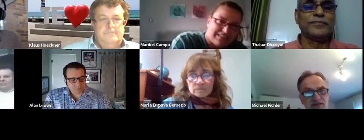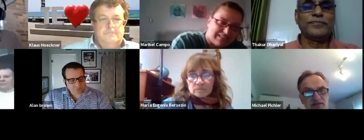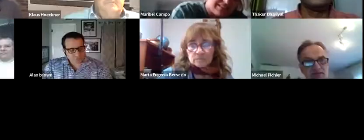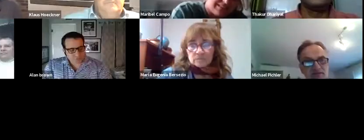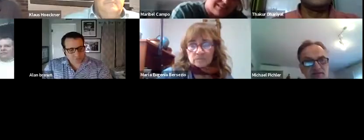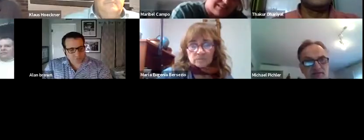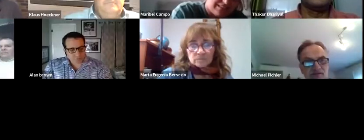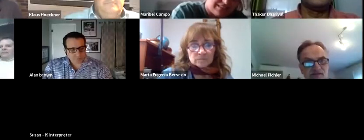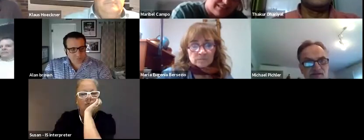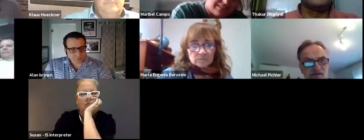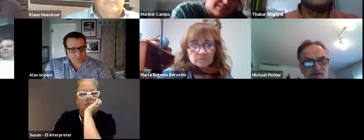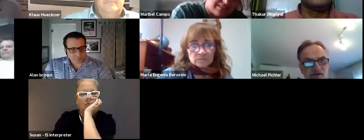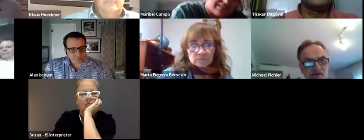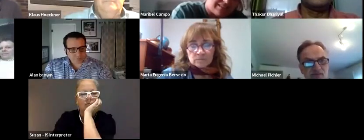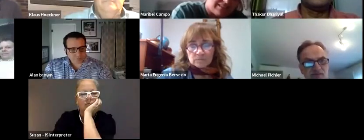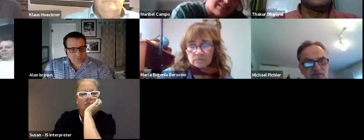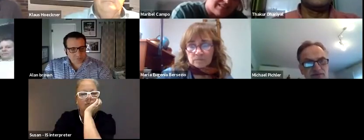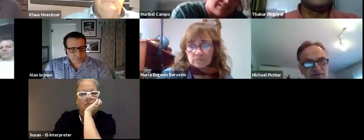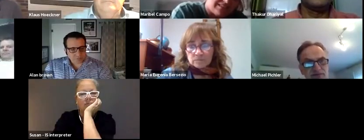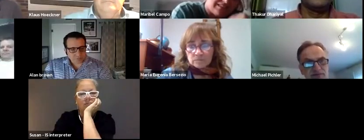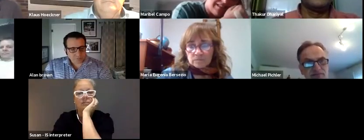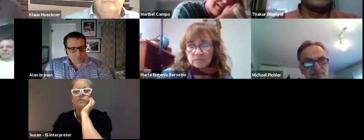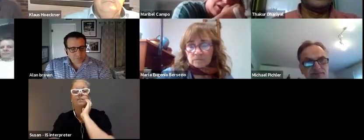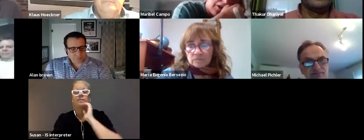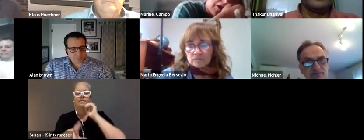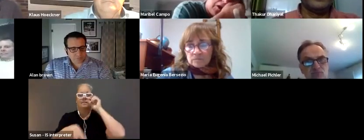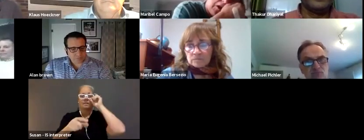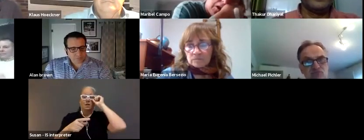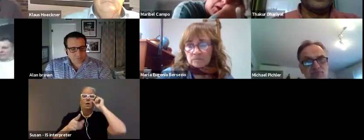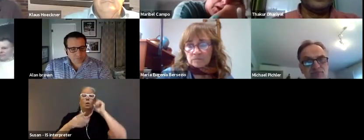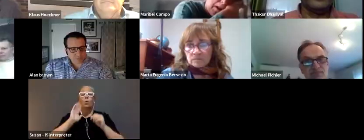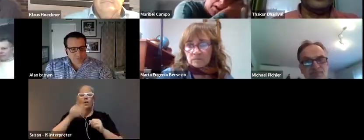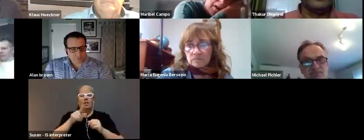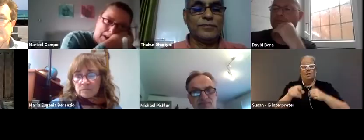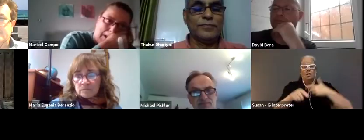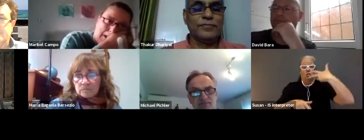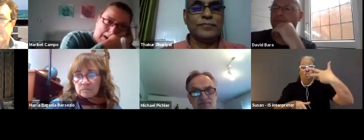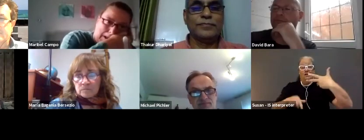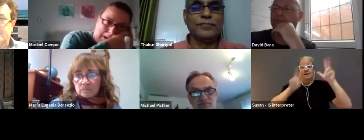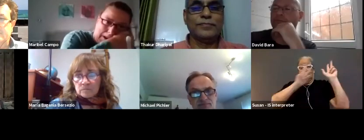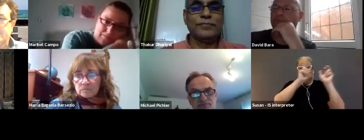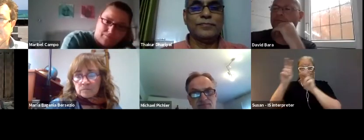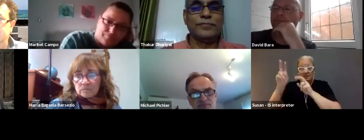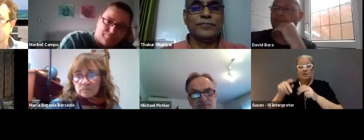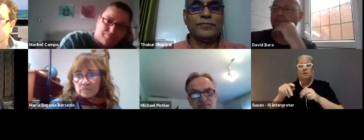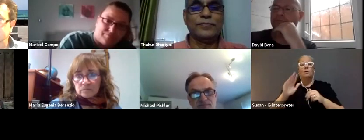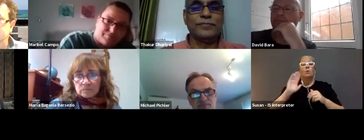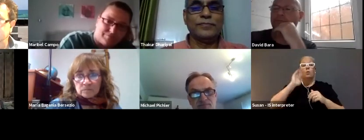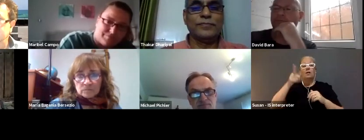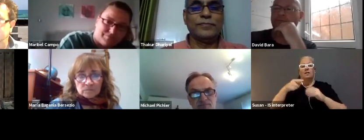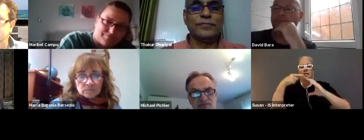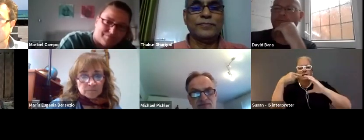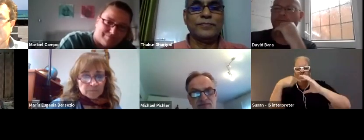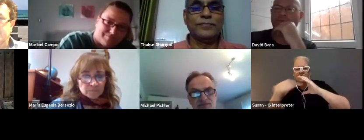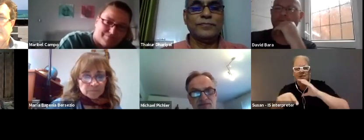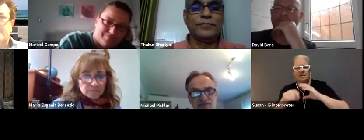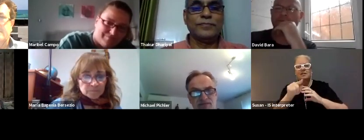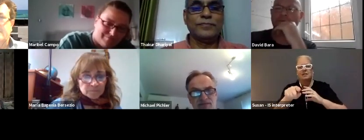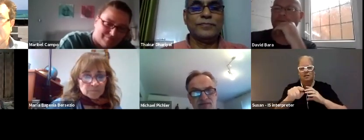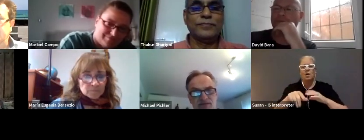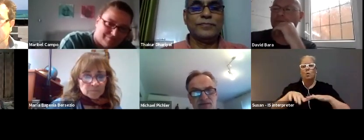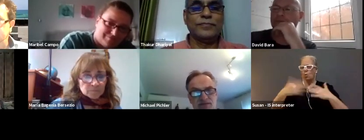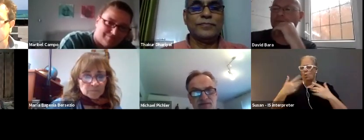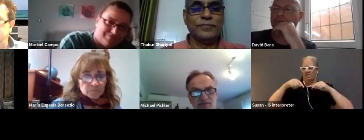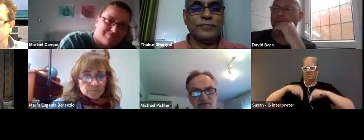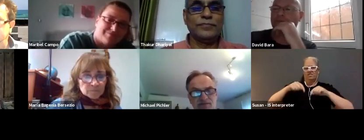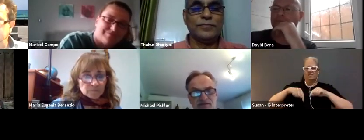Three topics for the next three sessions, and you will receive it in an email with the recording of this session, and